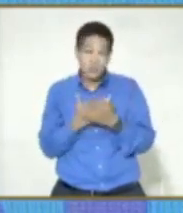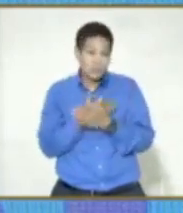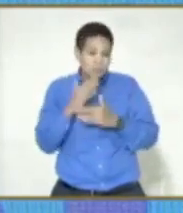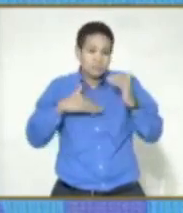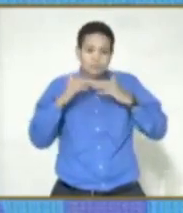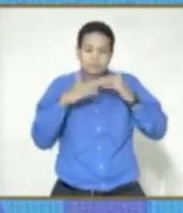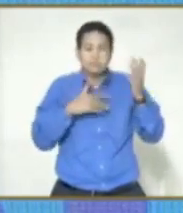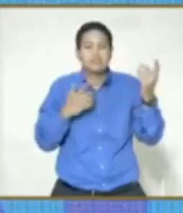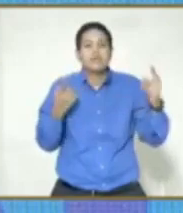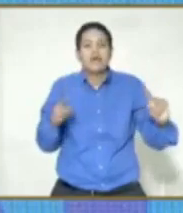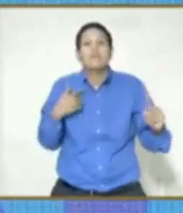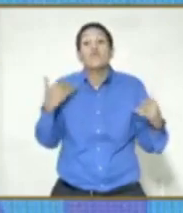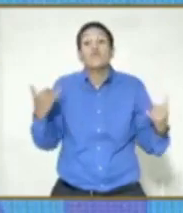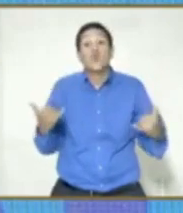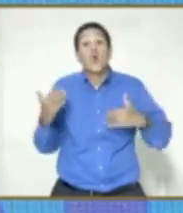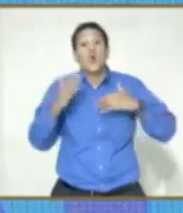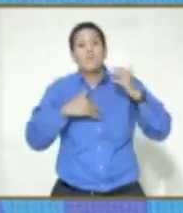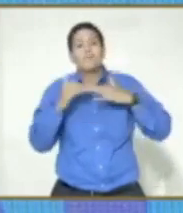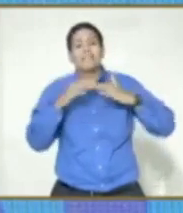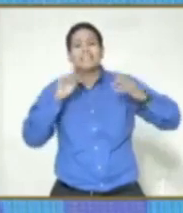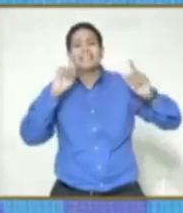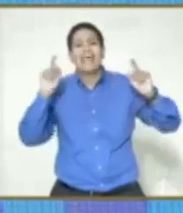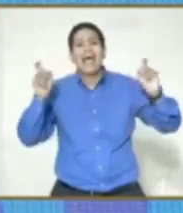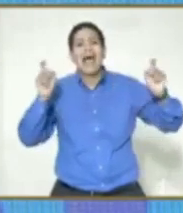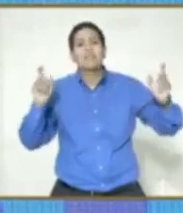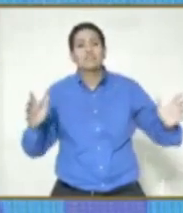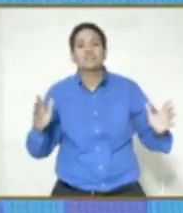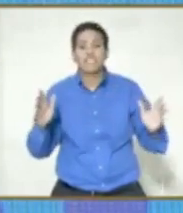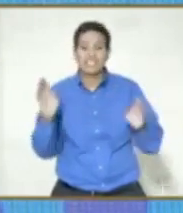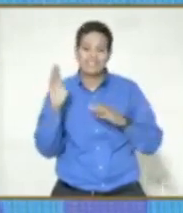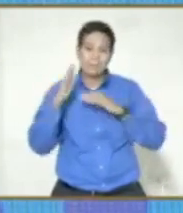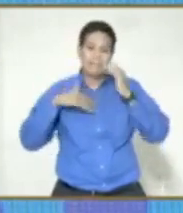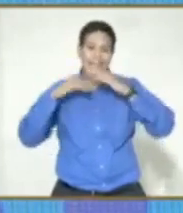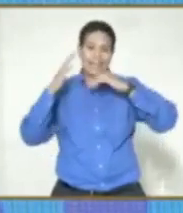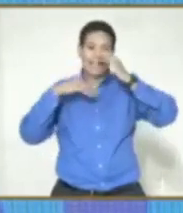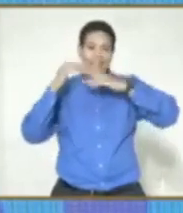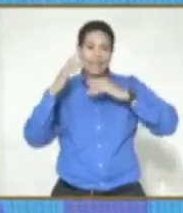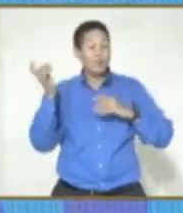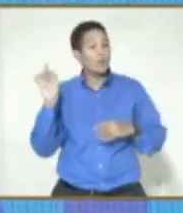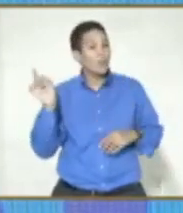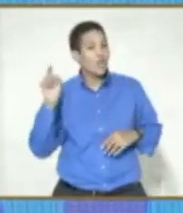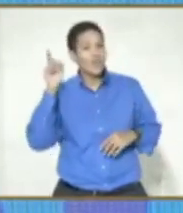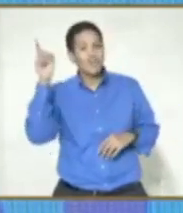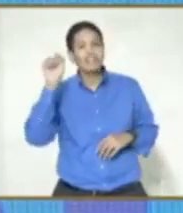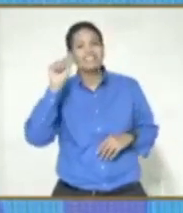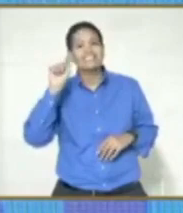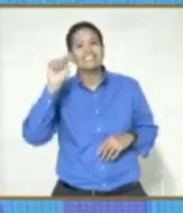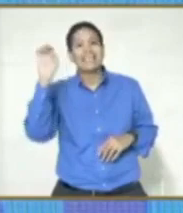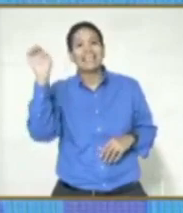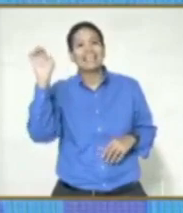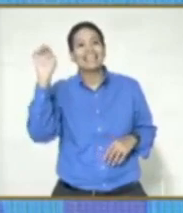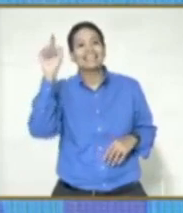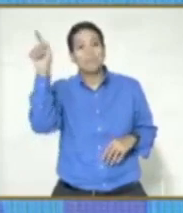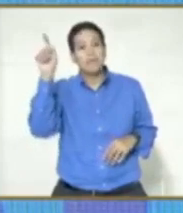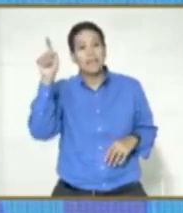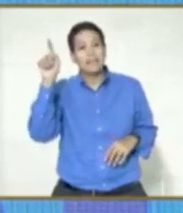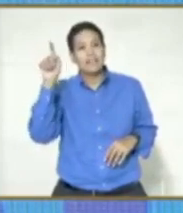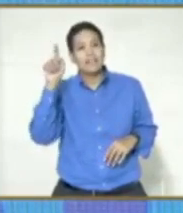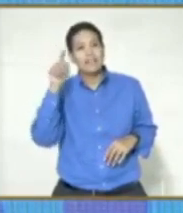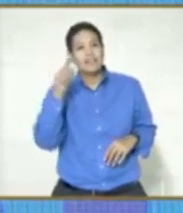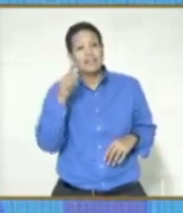are now also building an administrative building at the St. Elizabeth